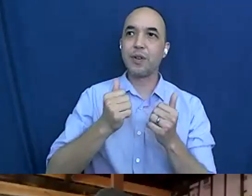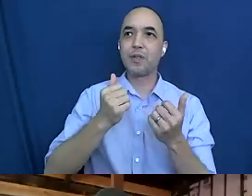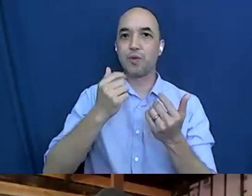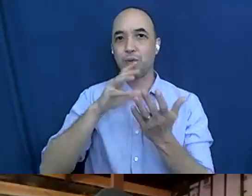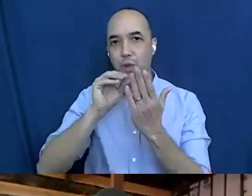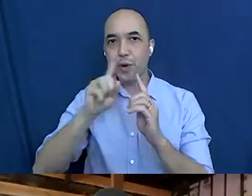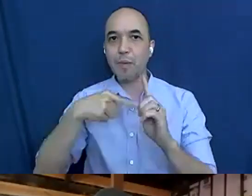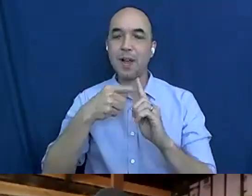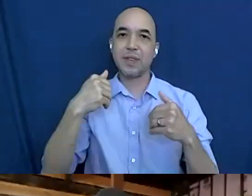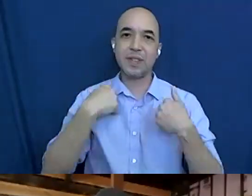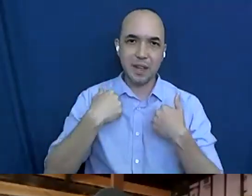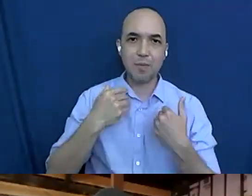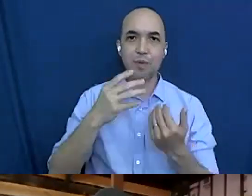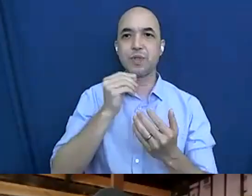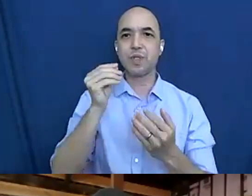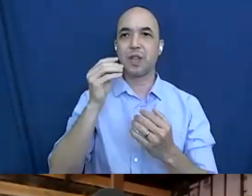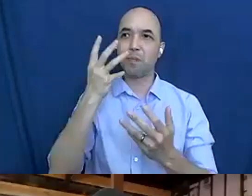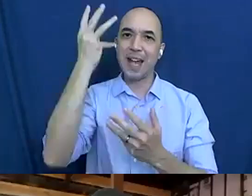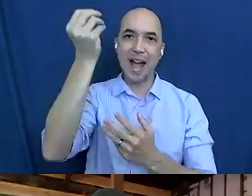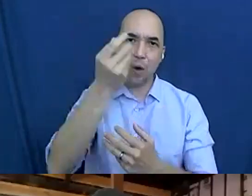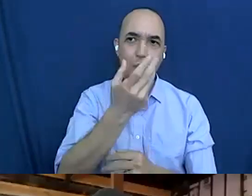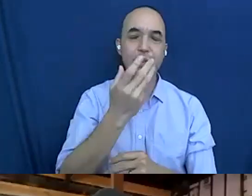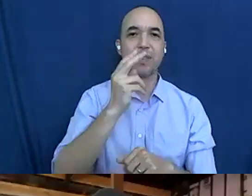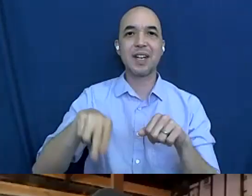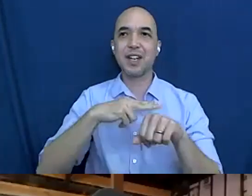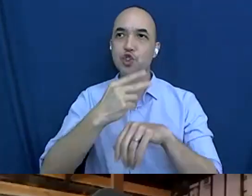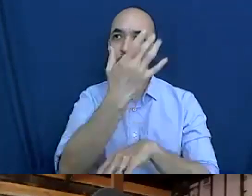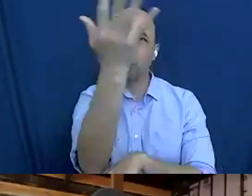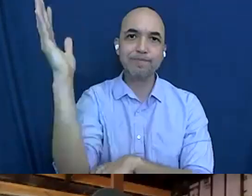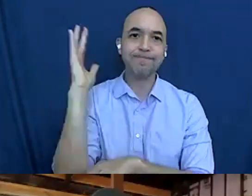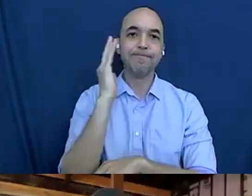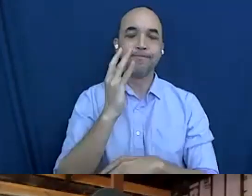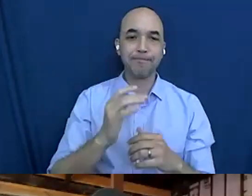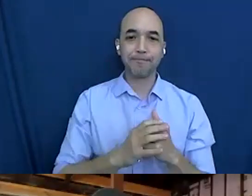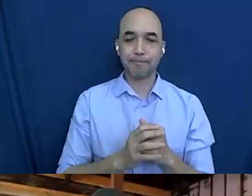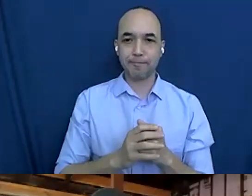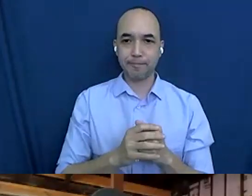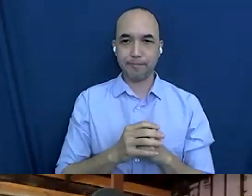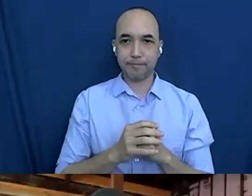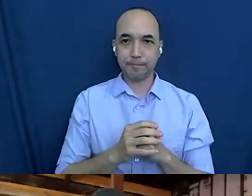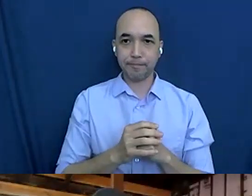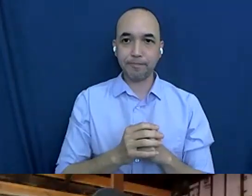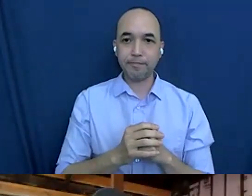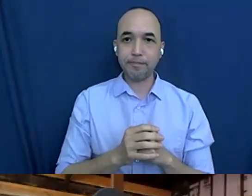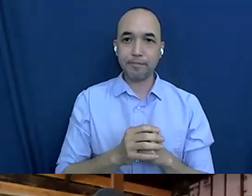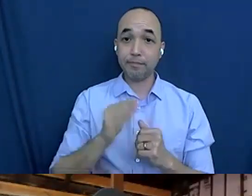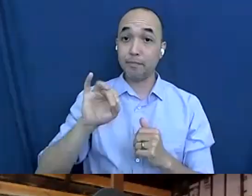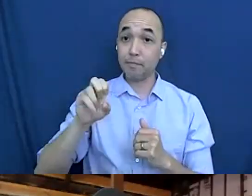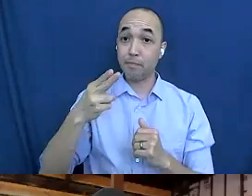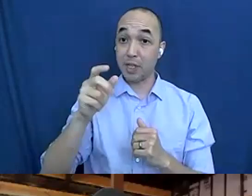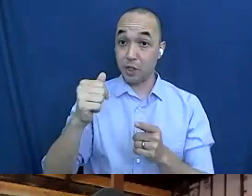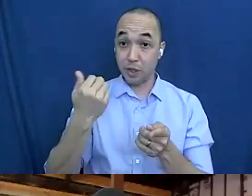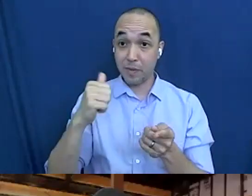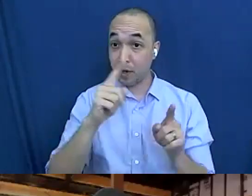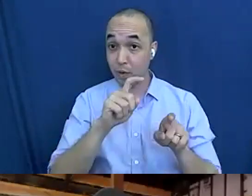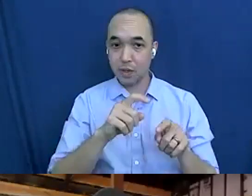explore nature again. Yeah, it's amazing. And Misha, feel free to ask Rodney any questions. Okay, well, my